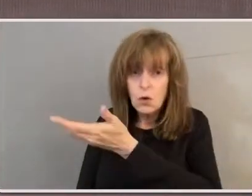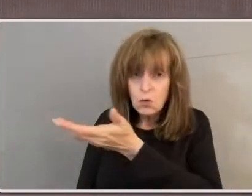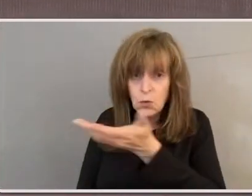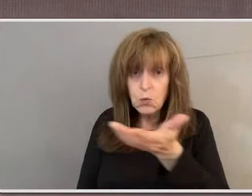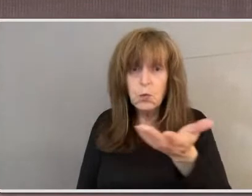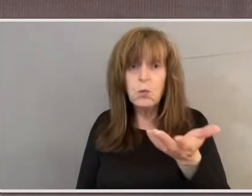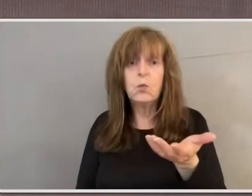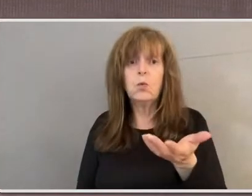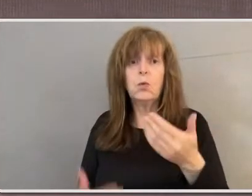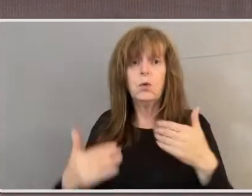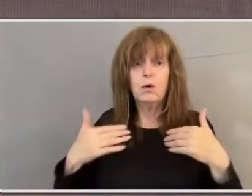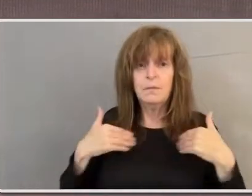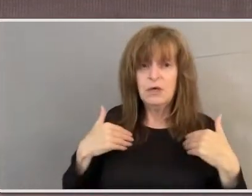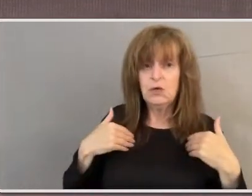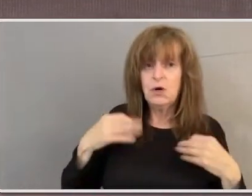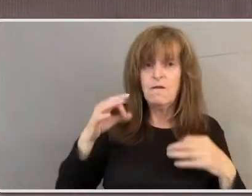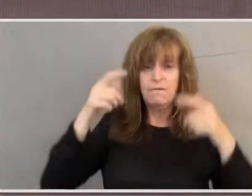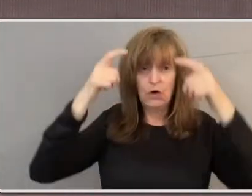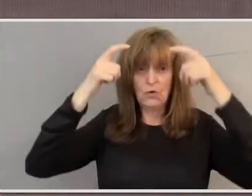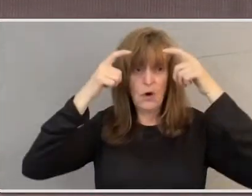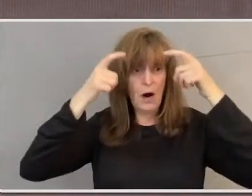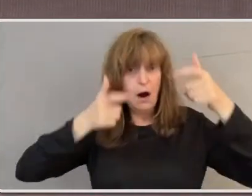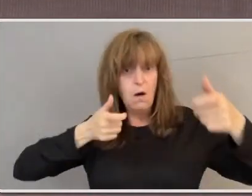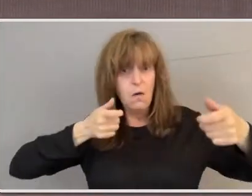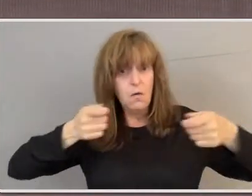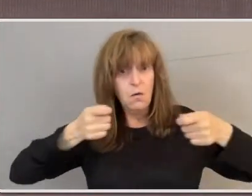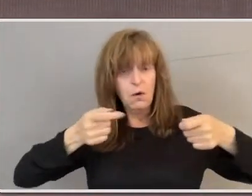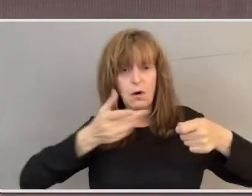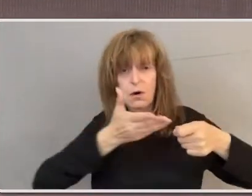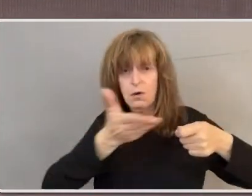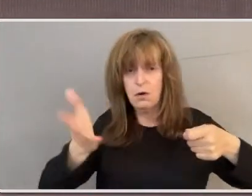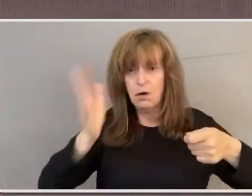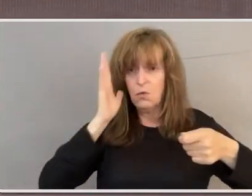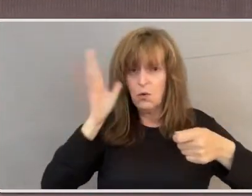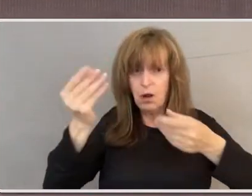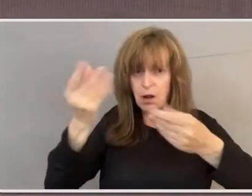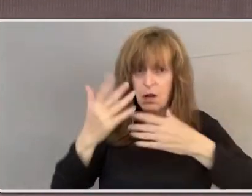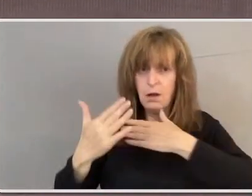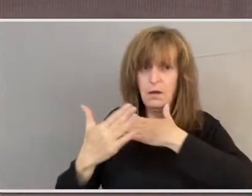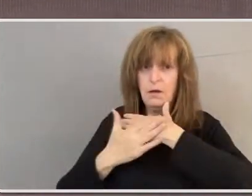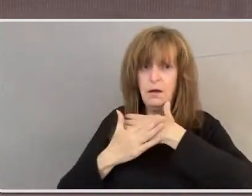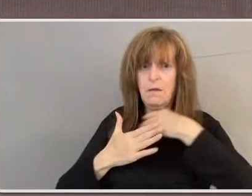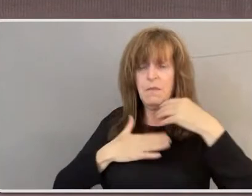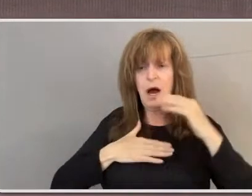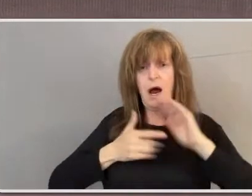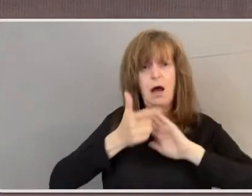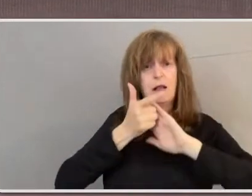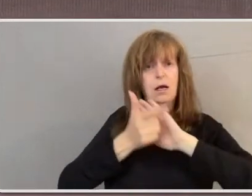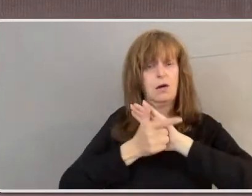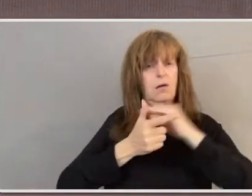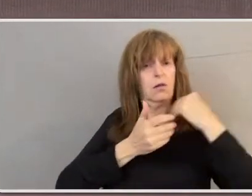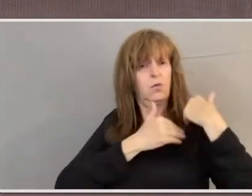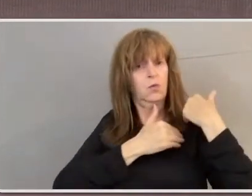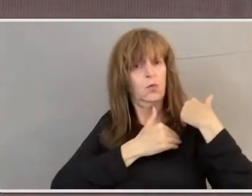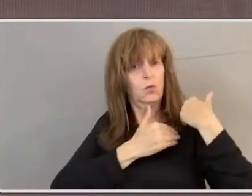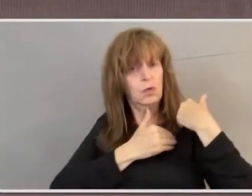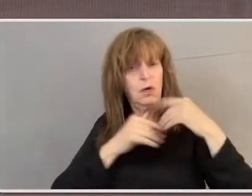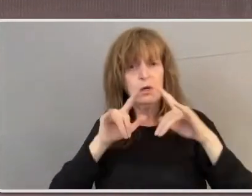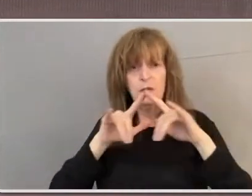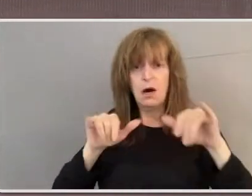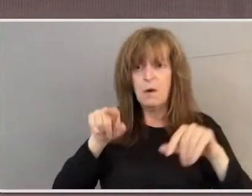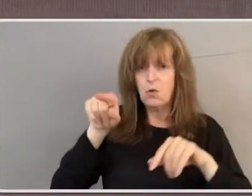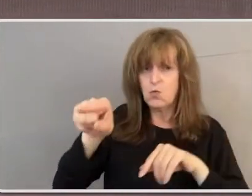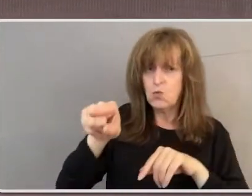legal duties. And in turn, you will be accountable to the Legislative Assembly and through its